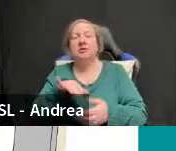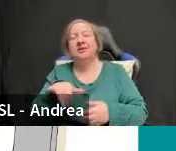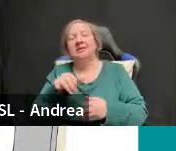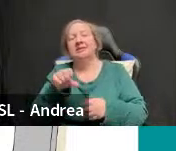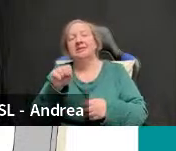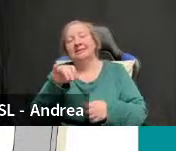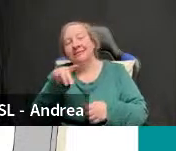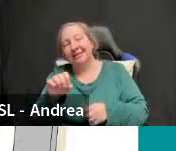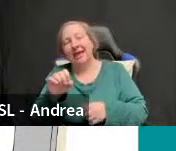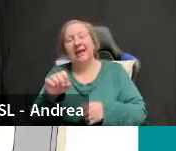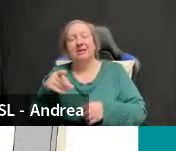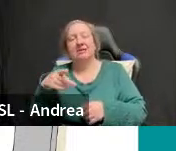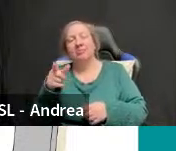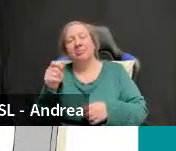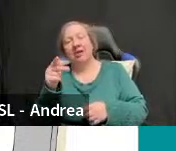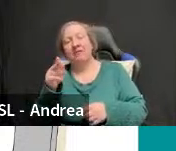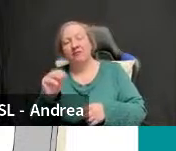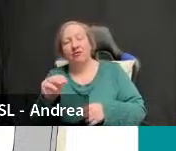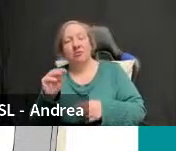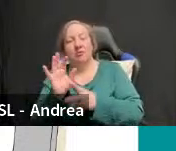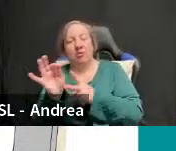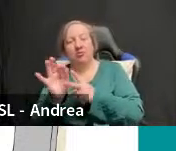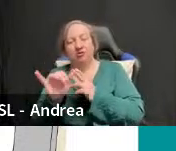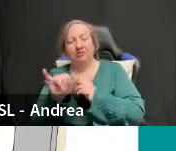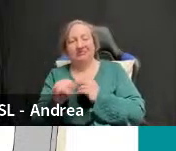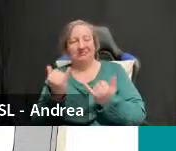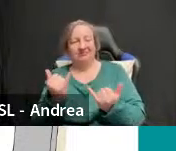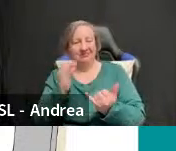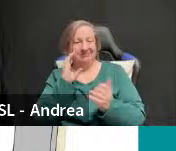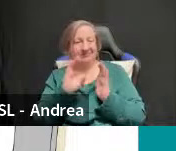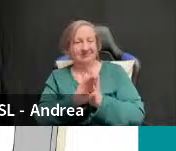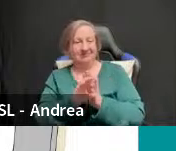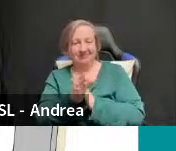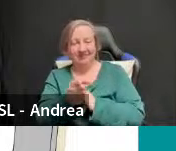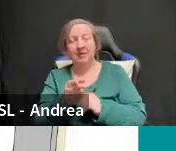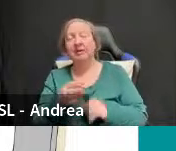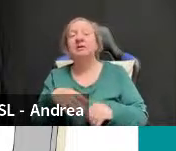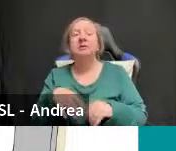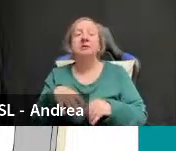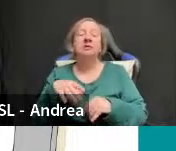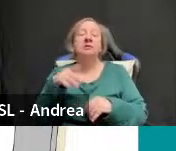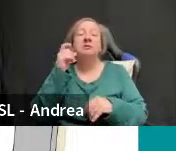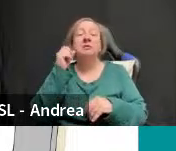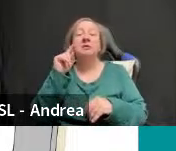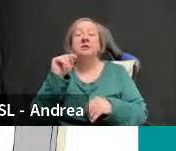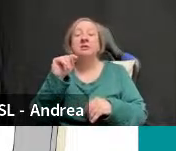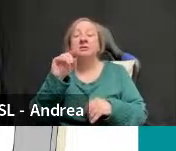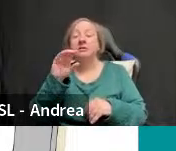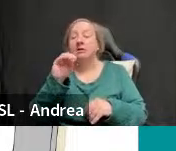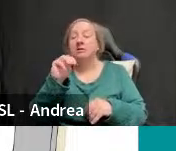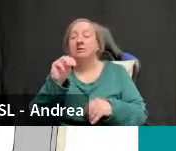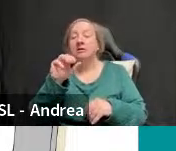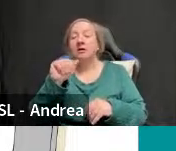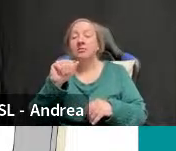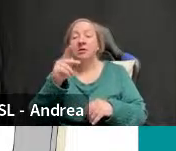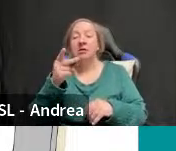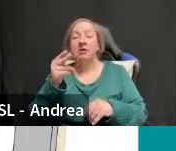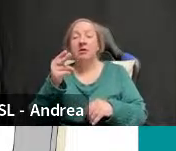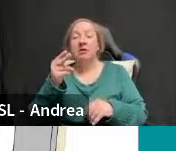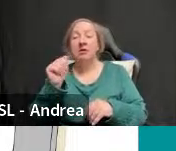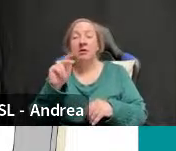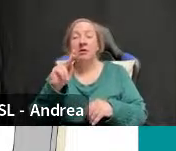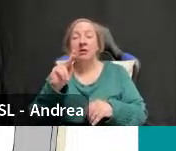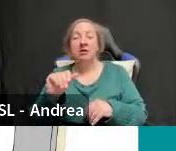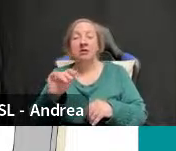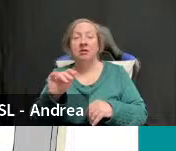option. So what here we have, south of Tomahawk in the future, Center Avenue